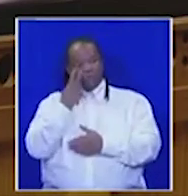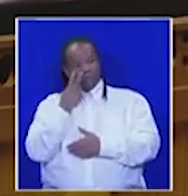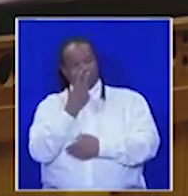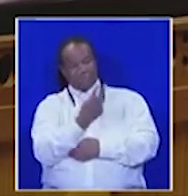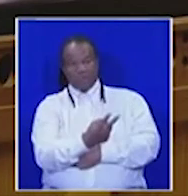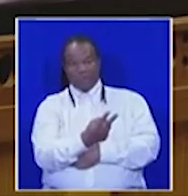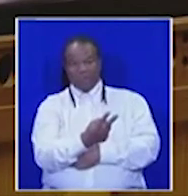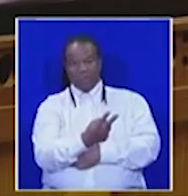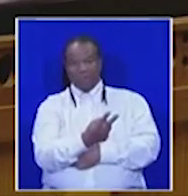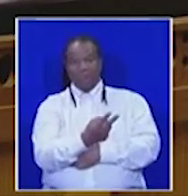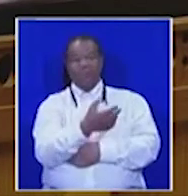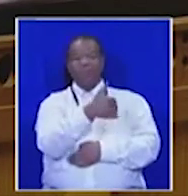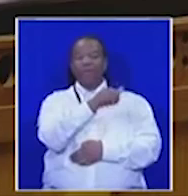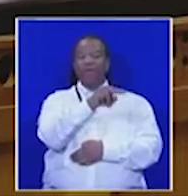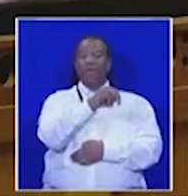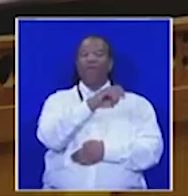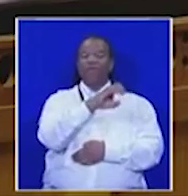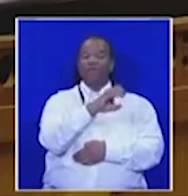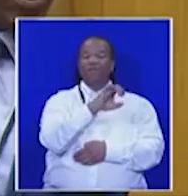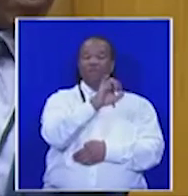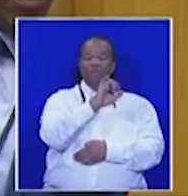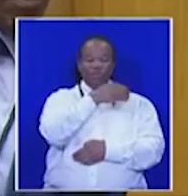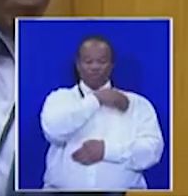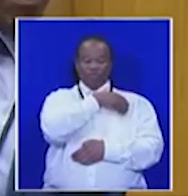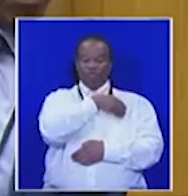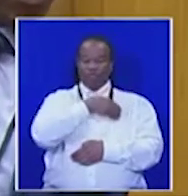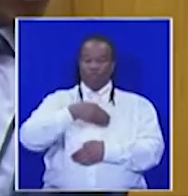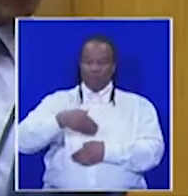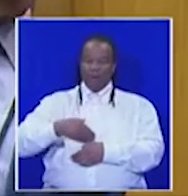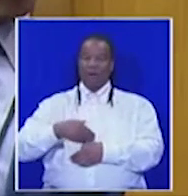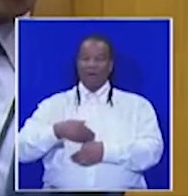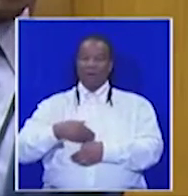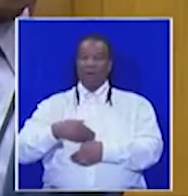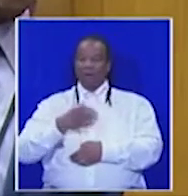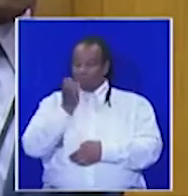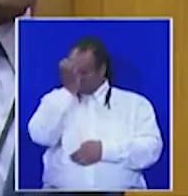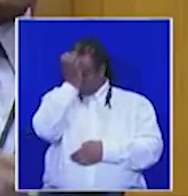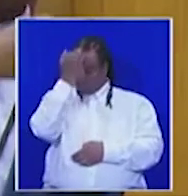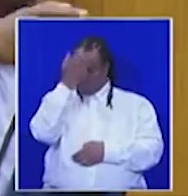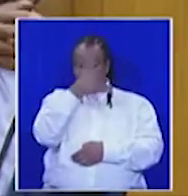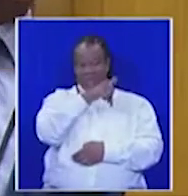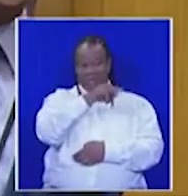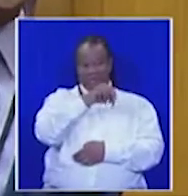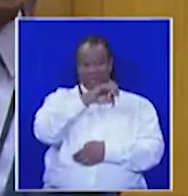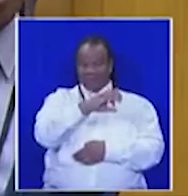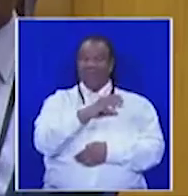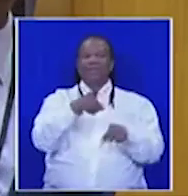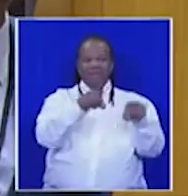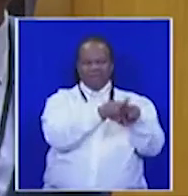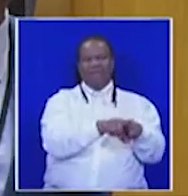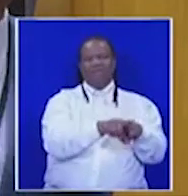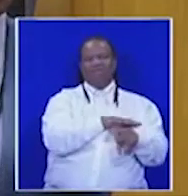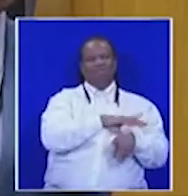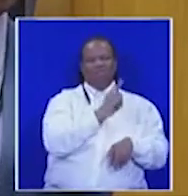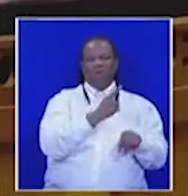President Zuma is the ANC, and the ANC is President Zuma. You are one and the same thing. And the public